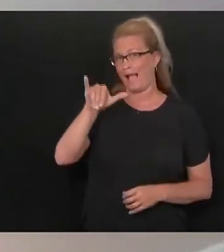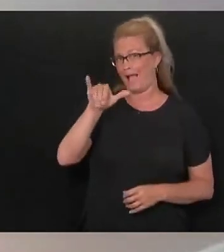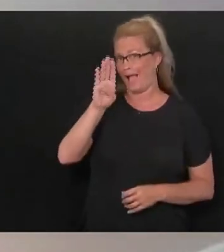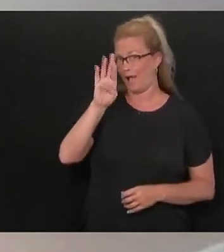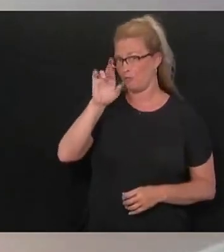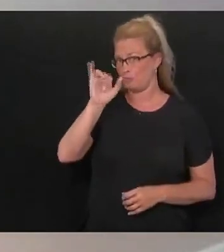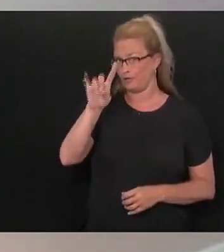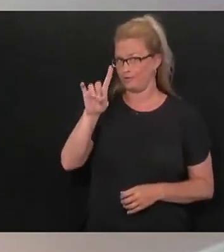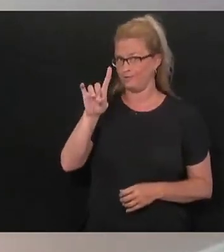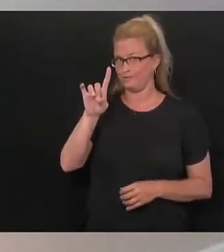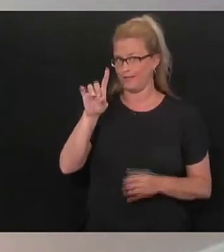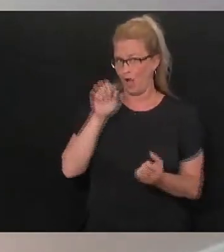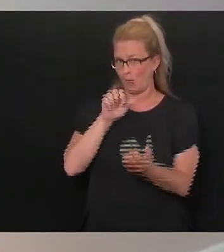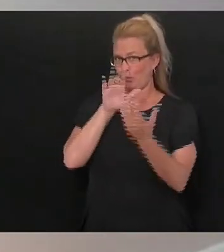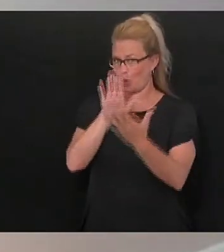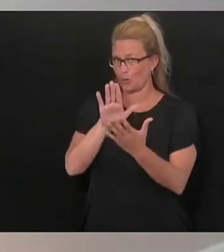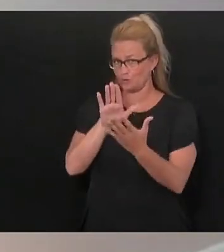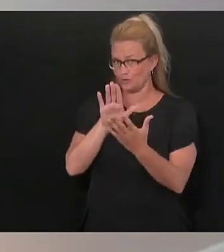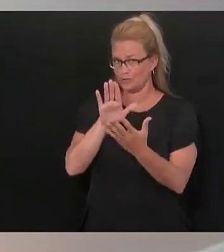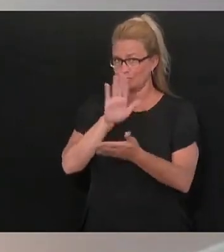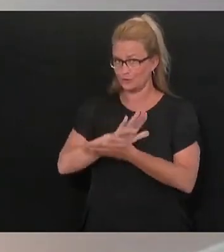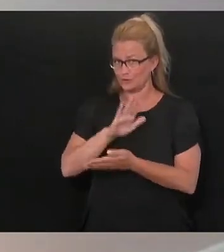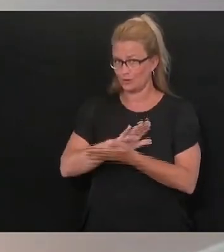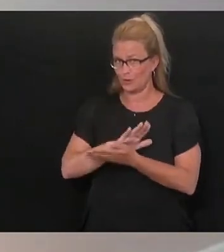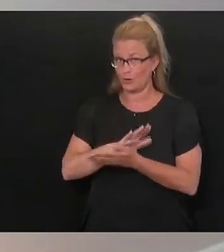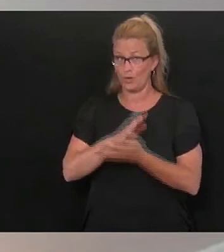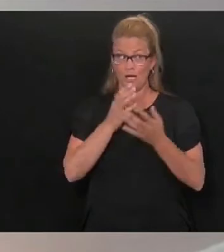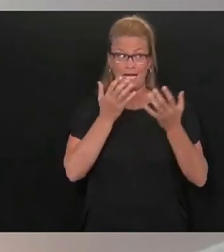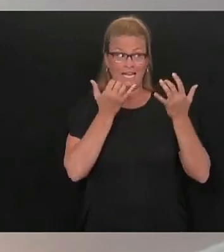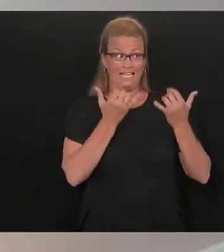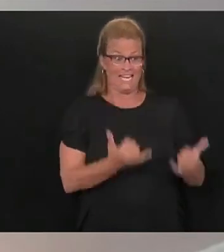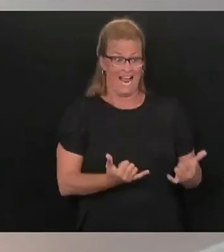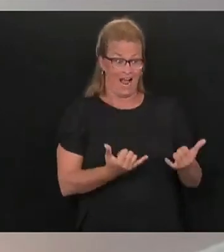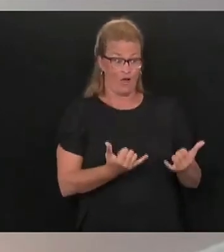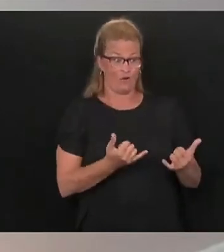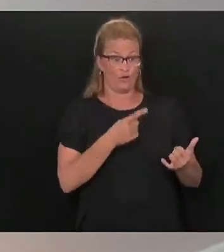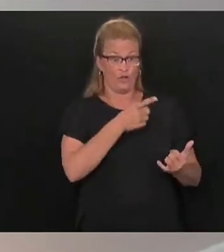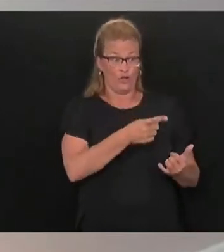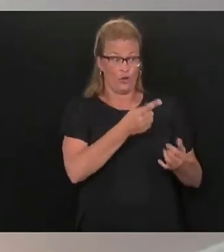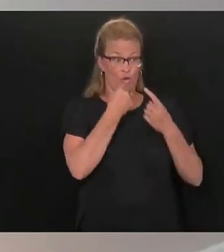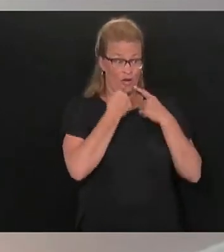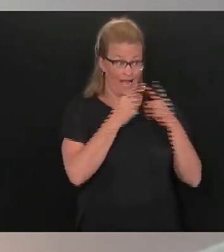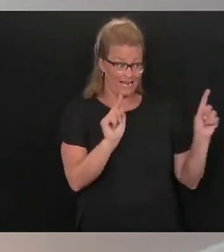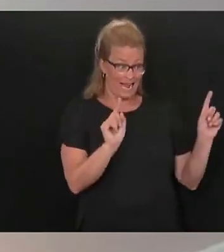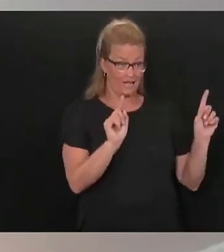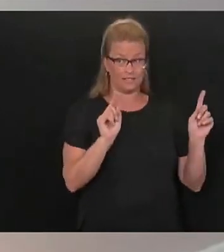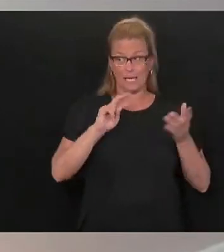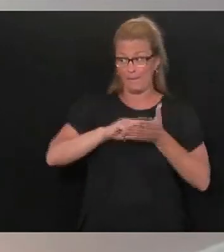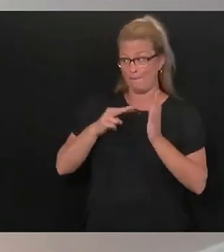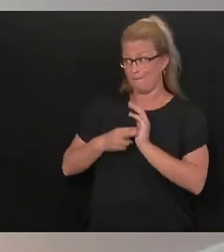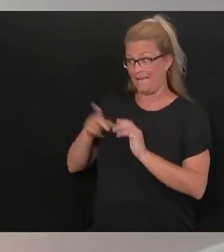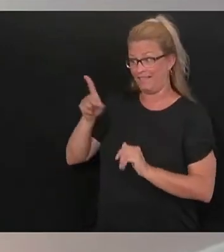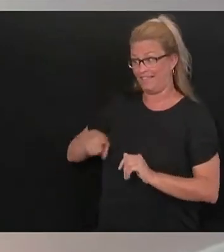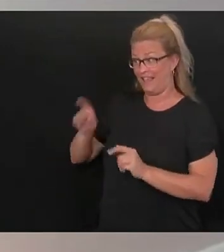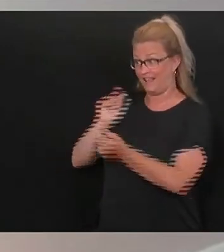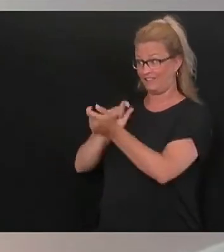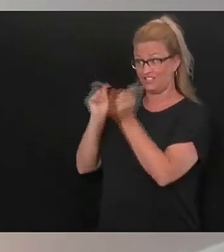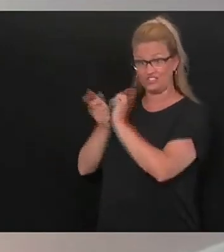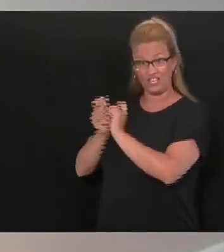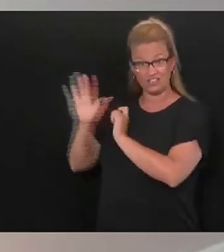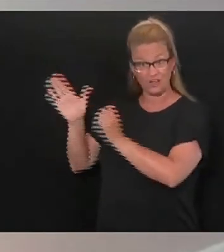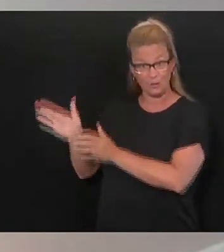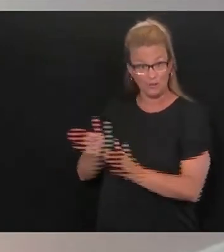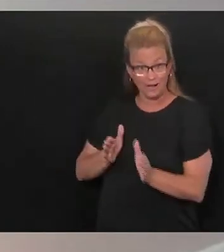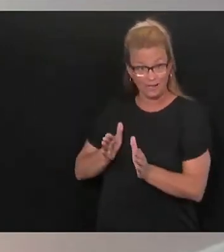school. Given today's guidance, will those counties have to adjust their plans in some way? Also,